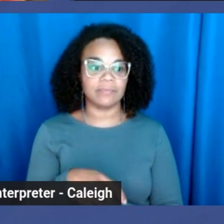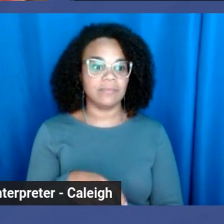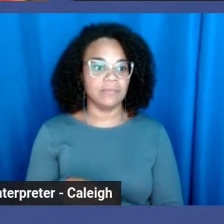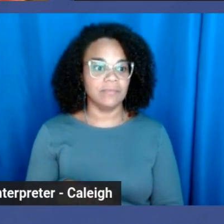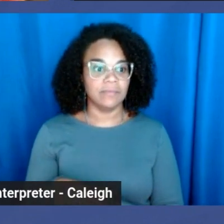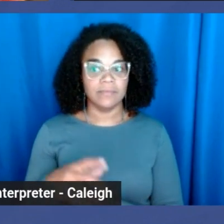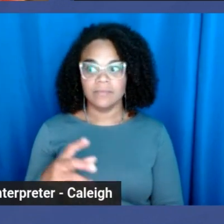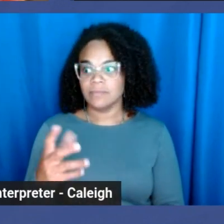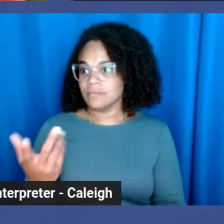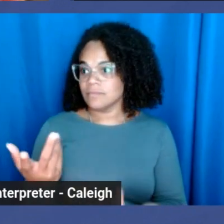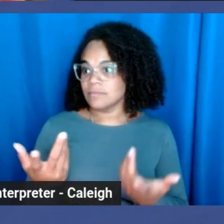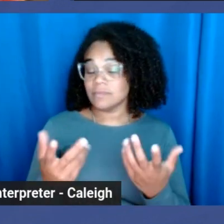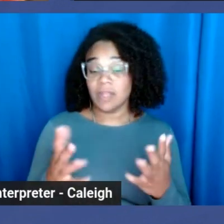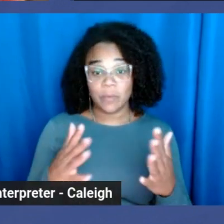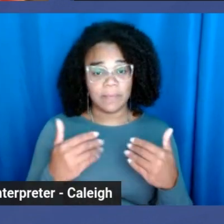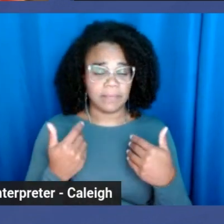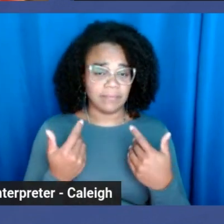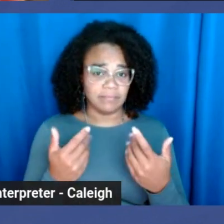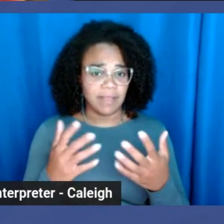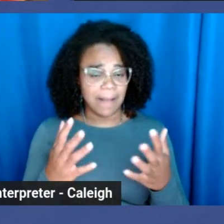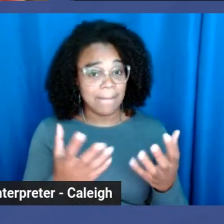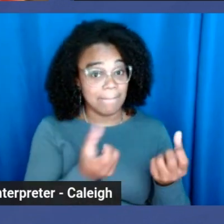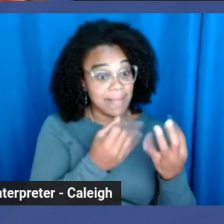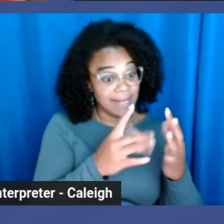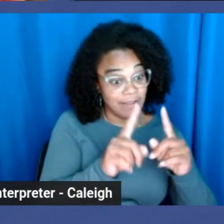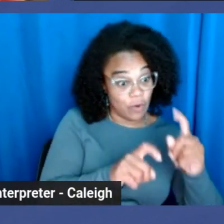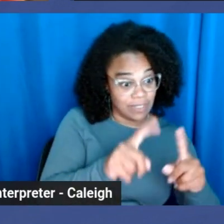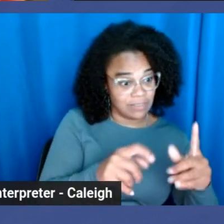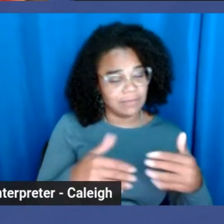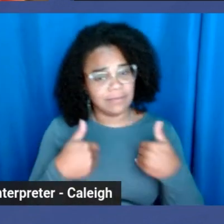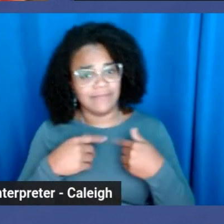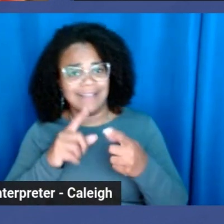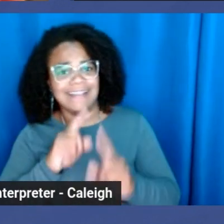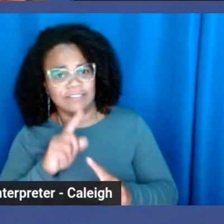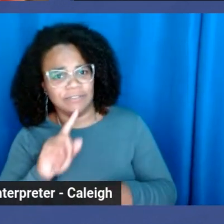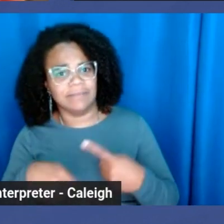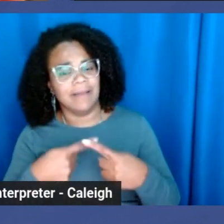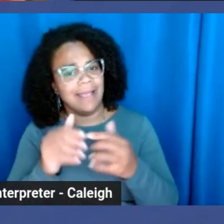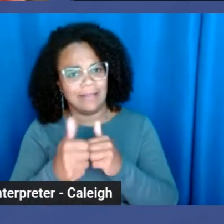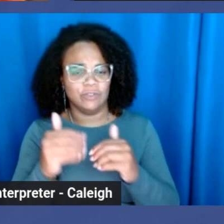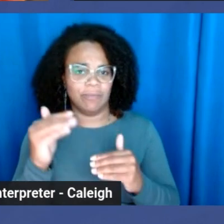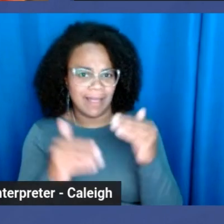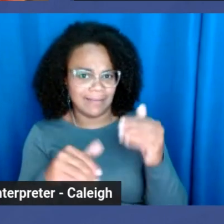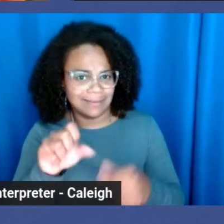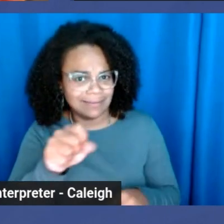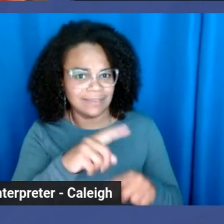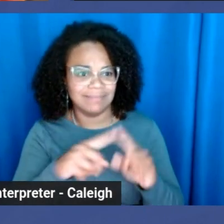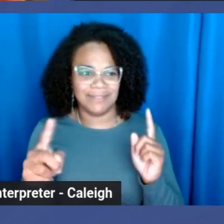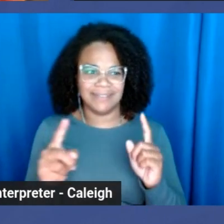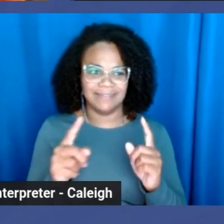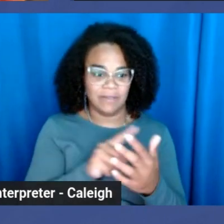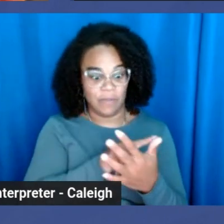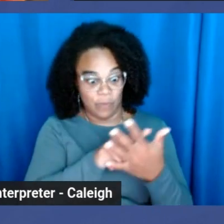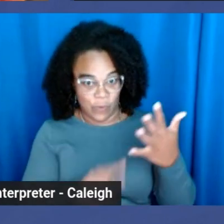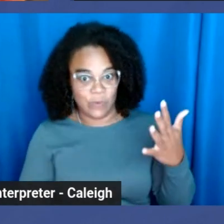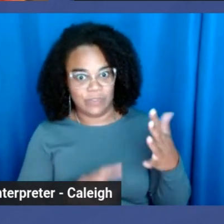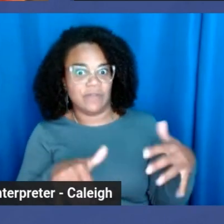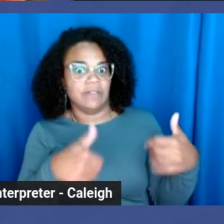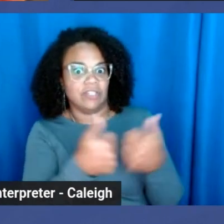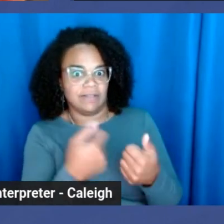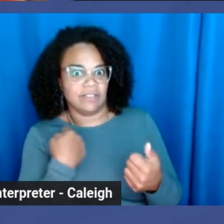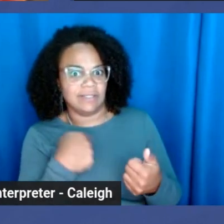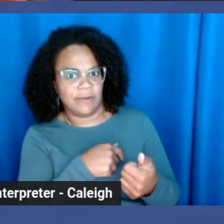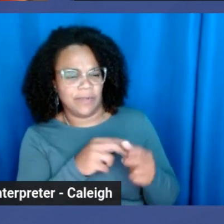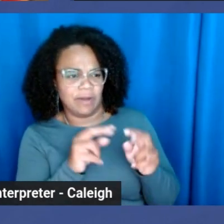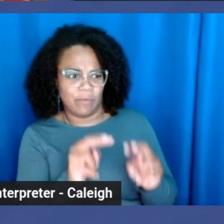There are answers to a lot of those questions and ways to strike balances, but those are certainly the challenges, and we're watching the